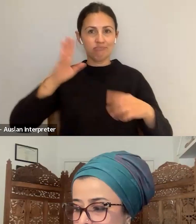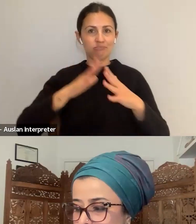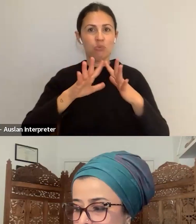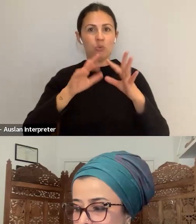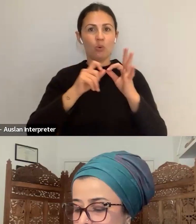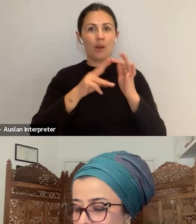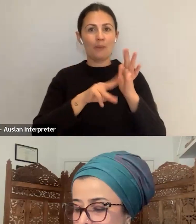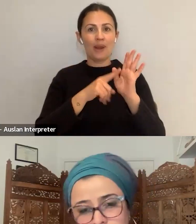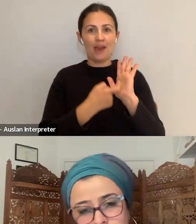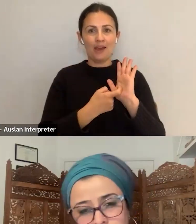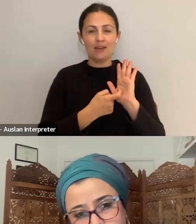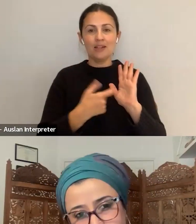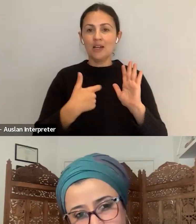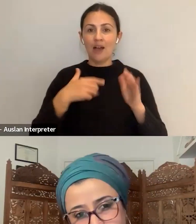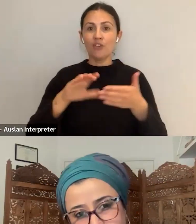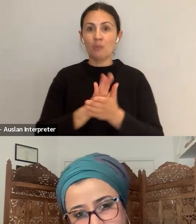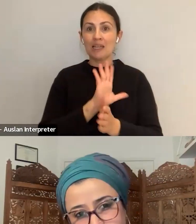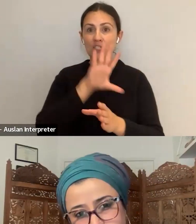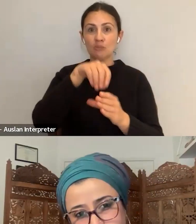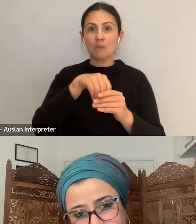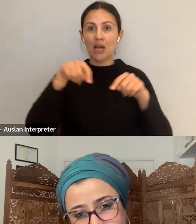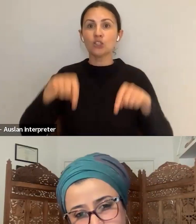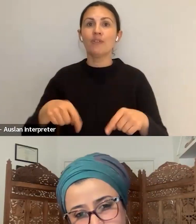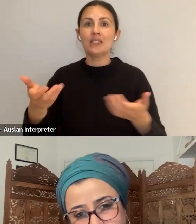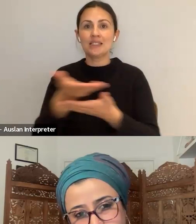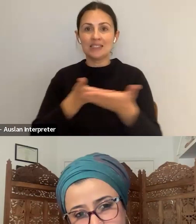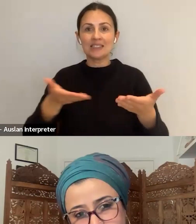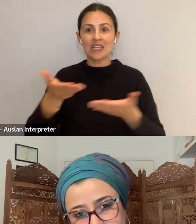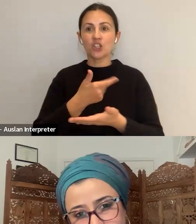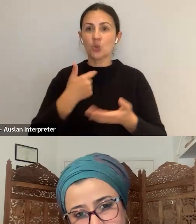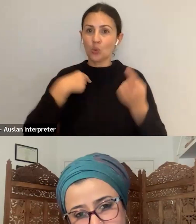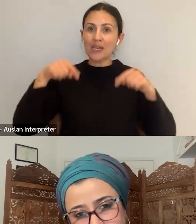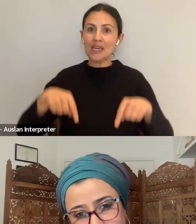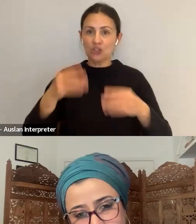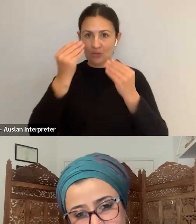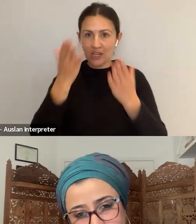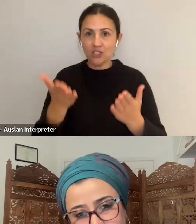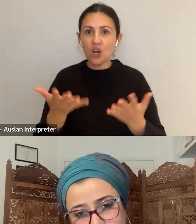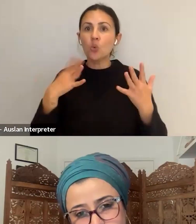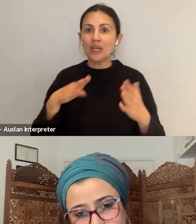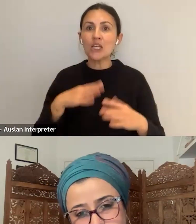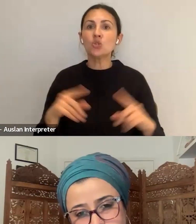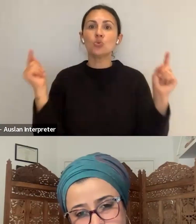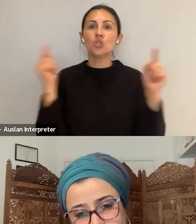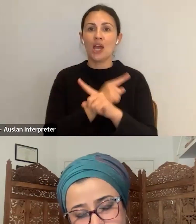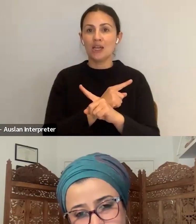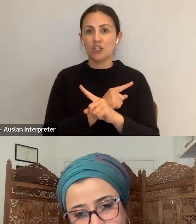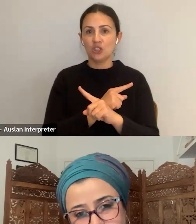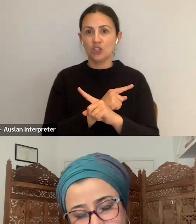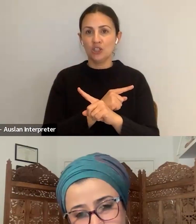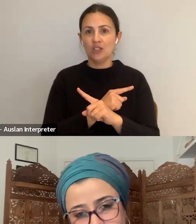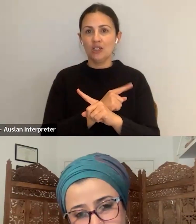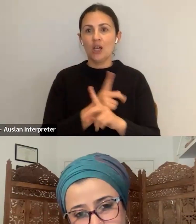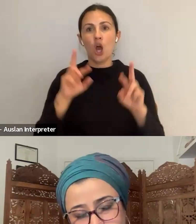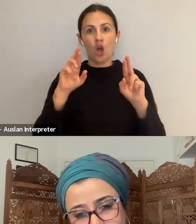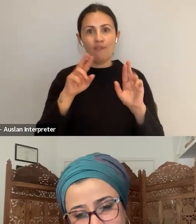main funding bodies for the arts and culture sector. This is something that if this beautiful piece of